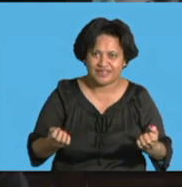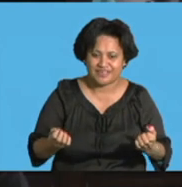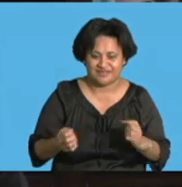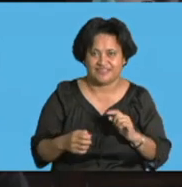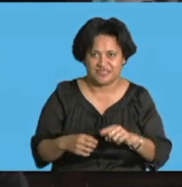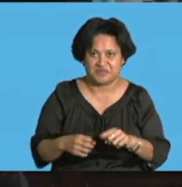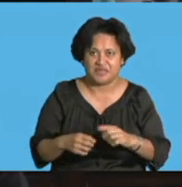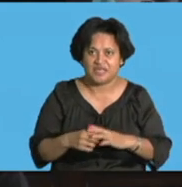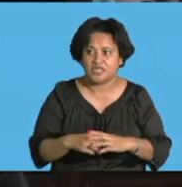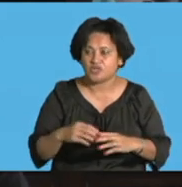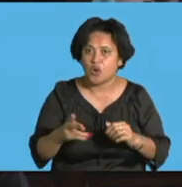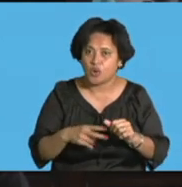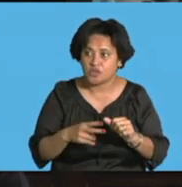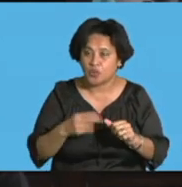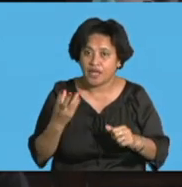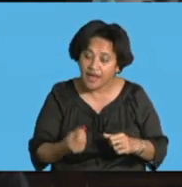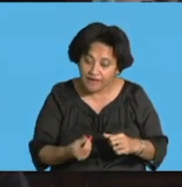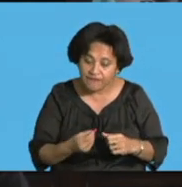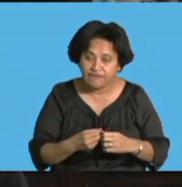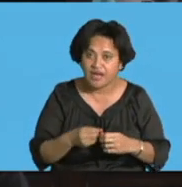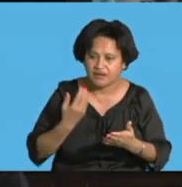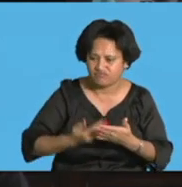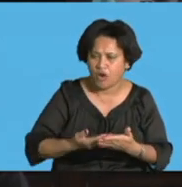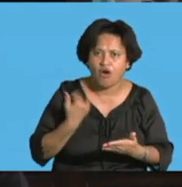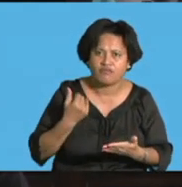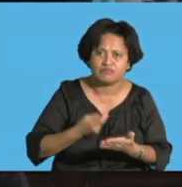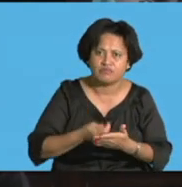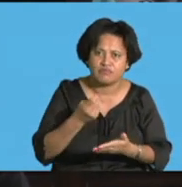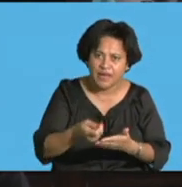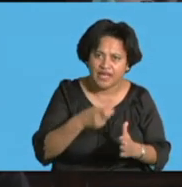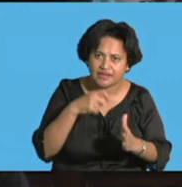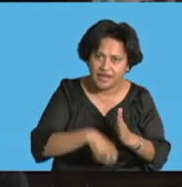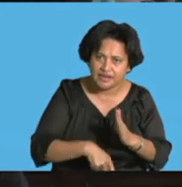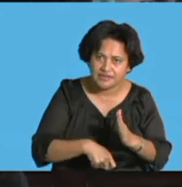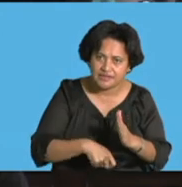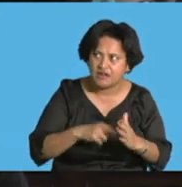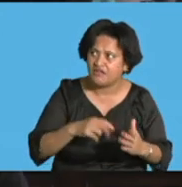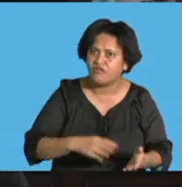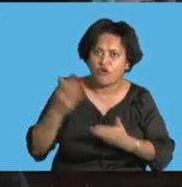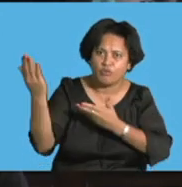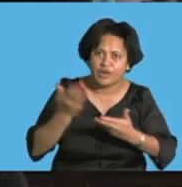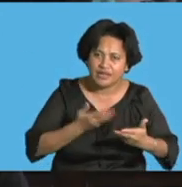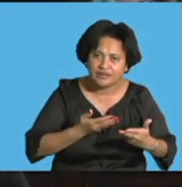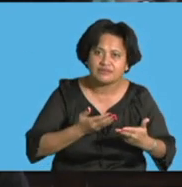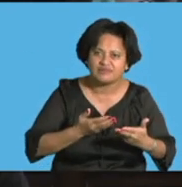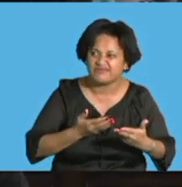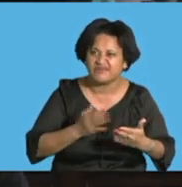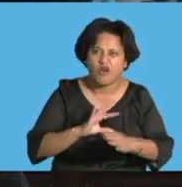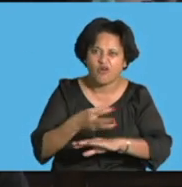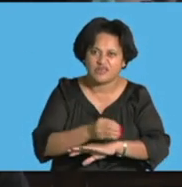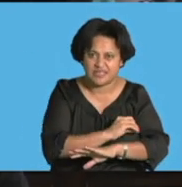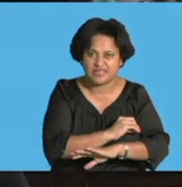addition to duty exemption on capital equipment, plant and machinery is also provided